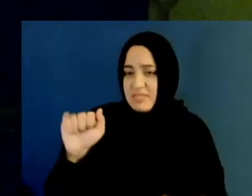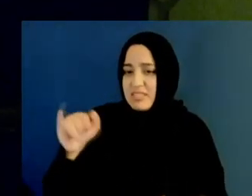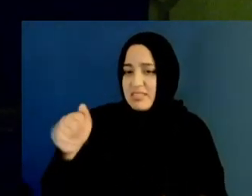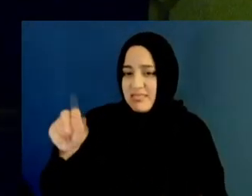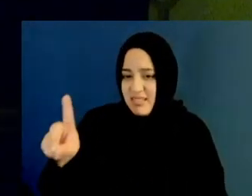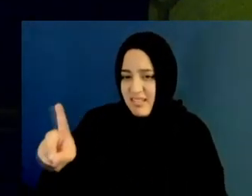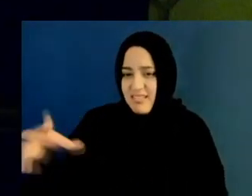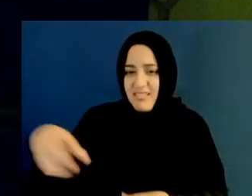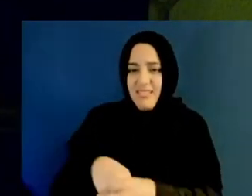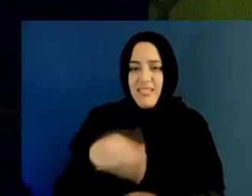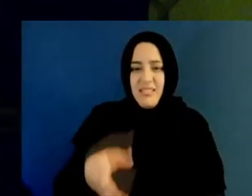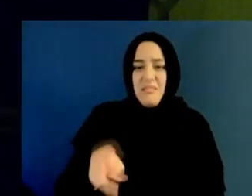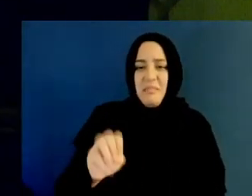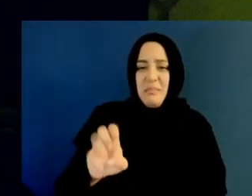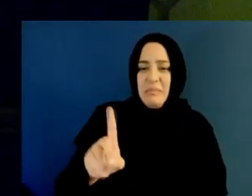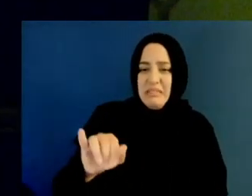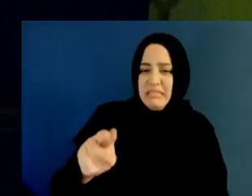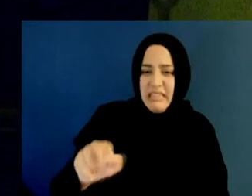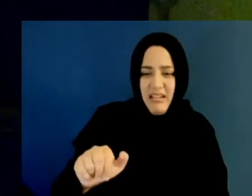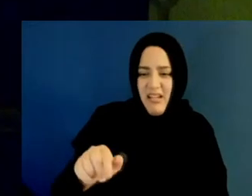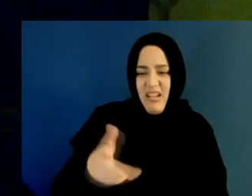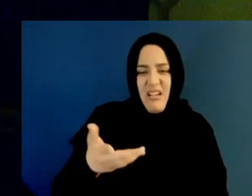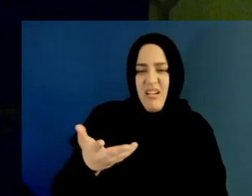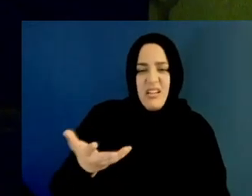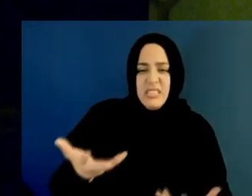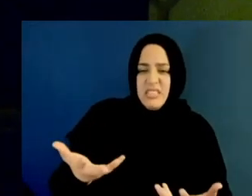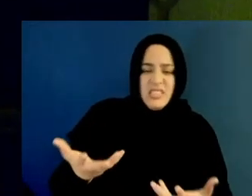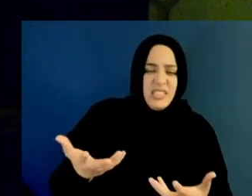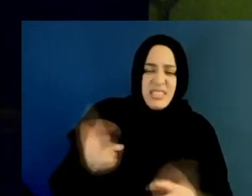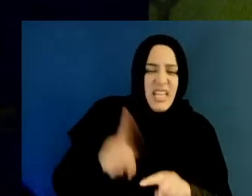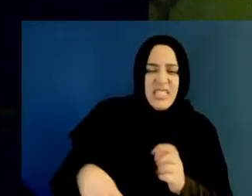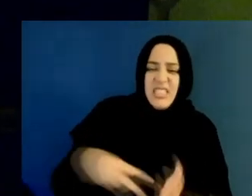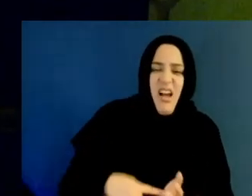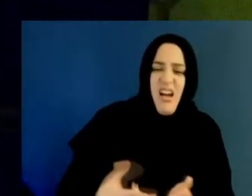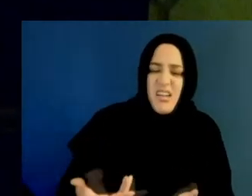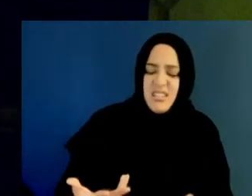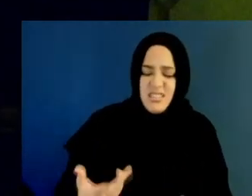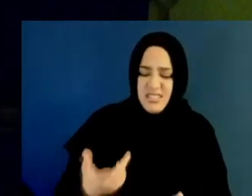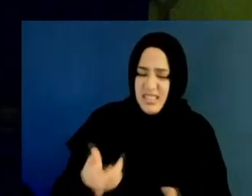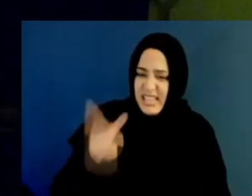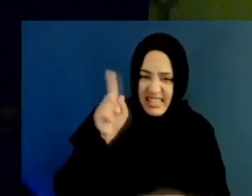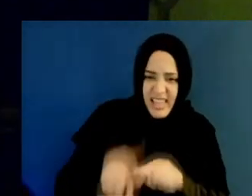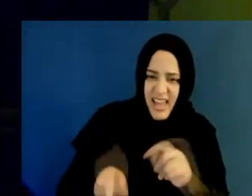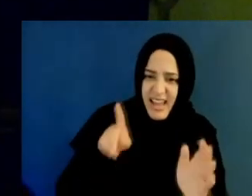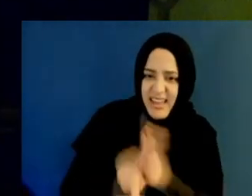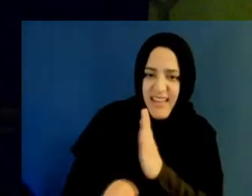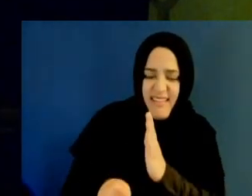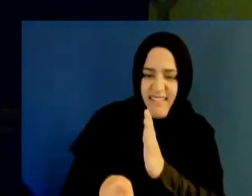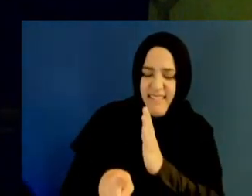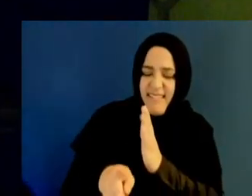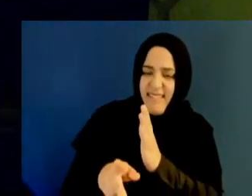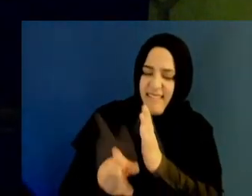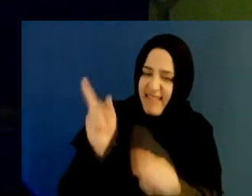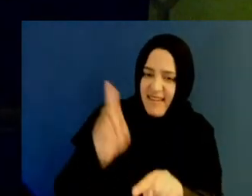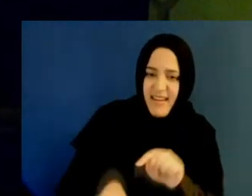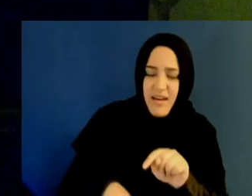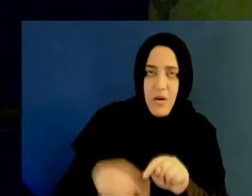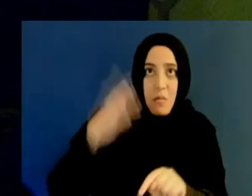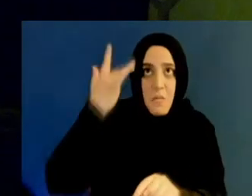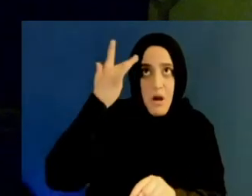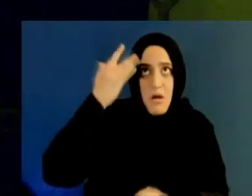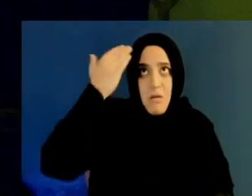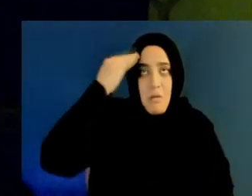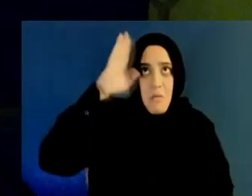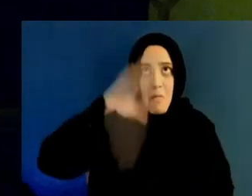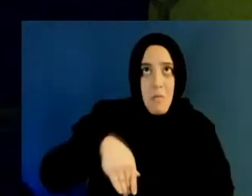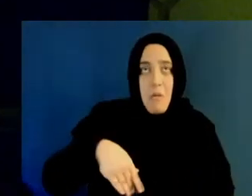They could not kill him or shed his blood openly because they were aware of the consequences from what happened in